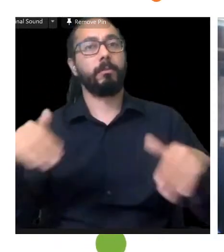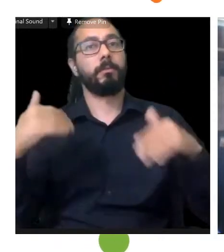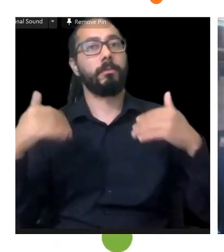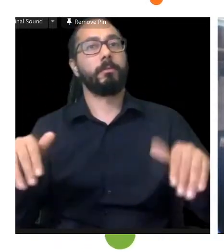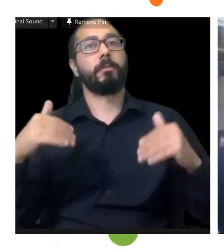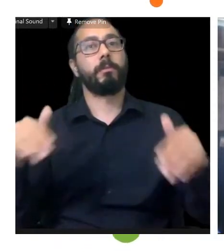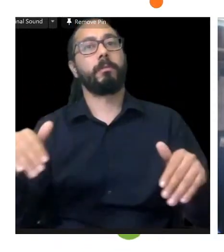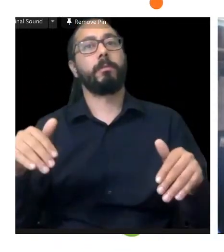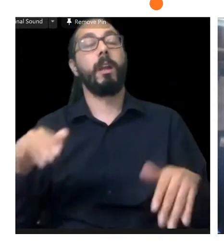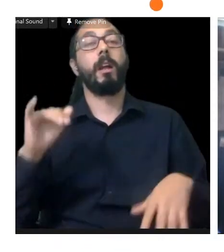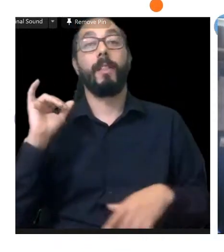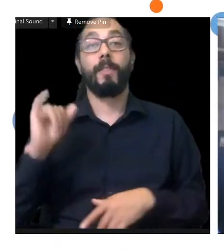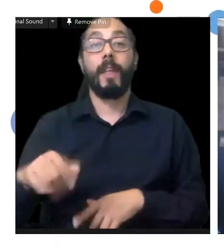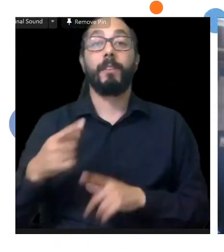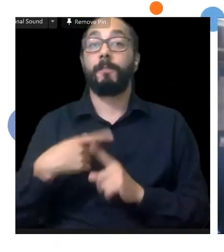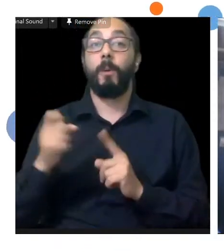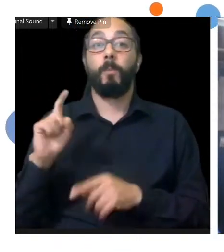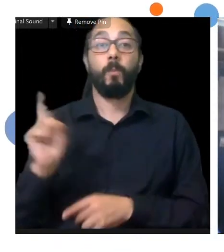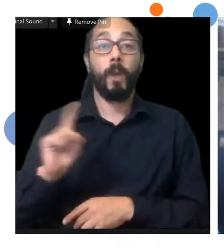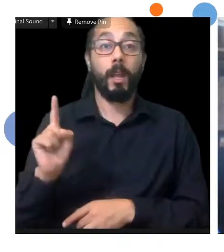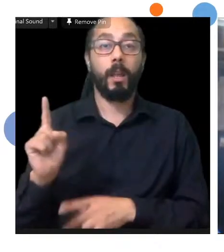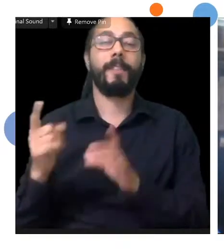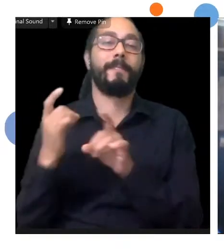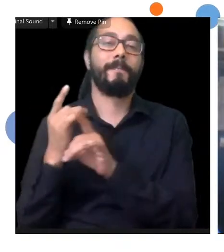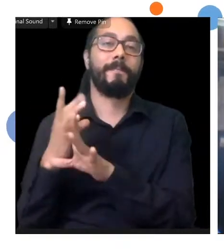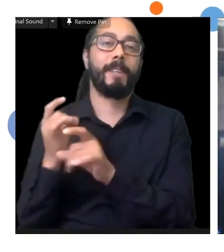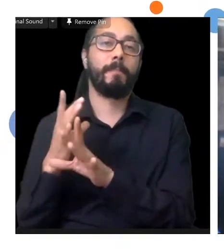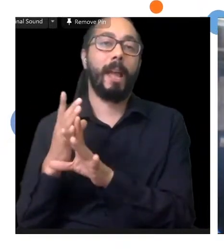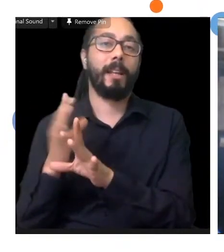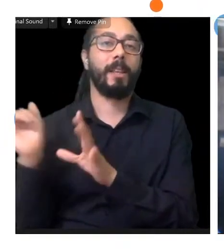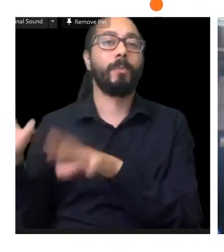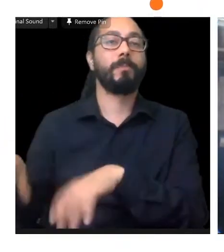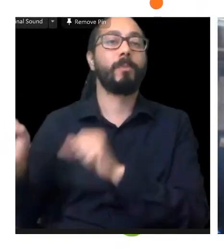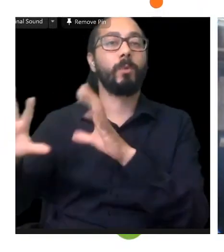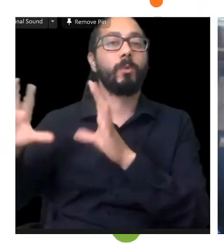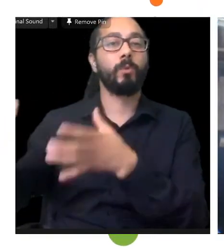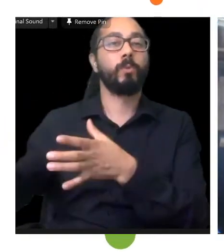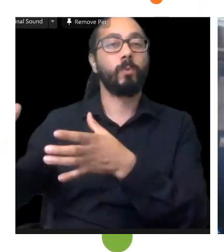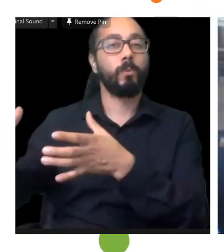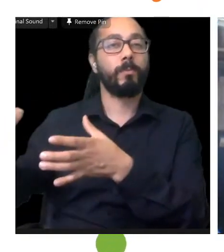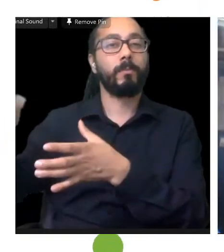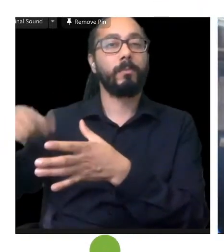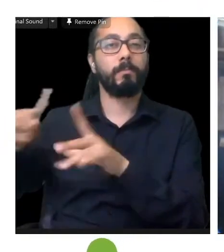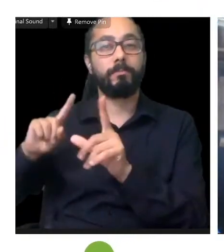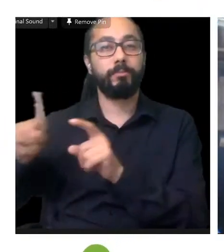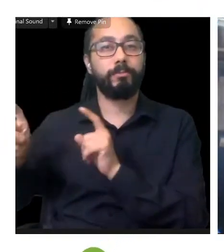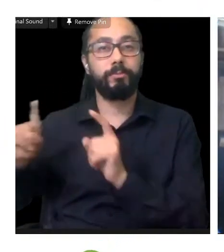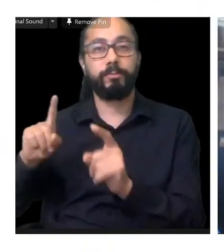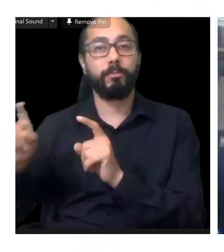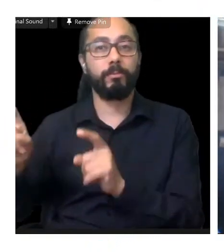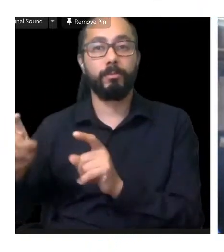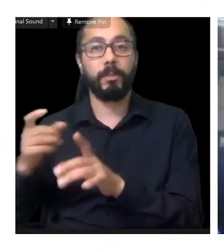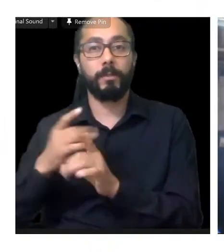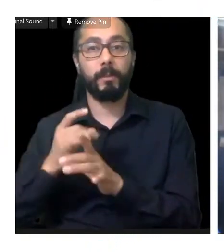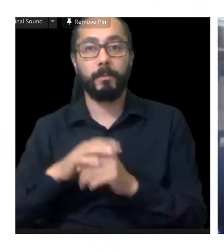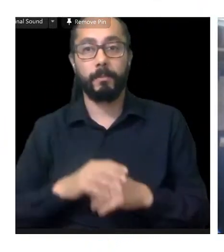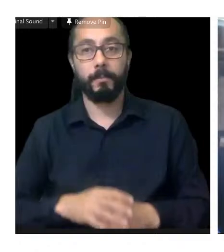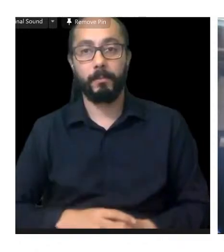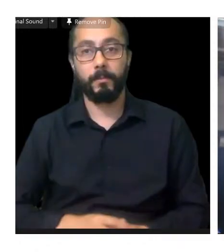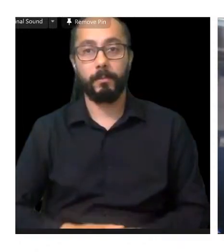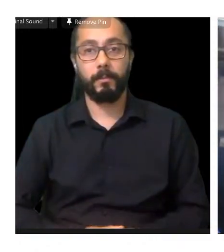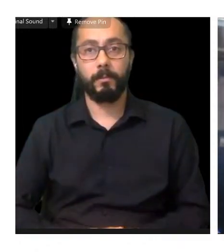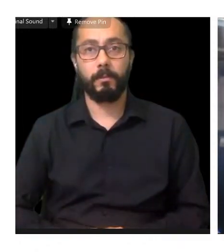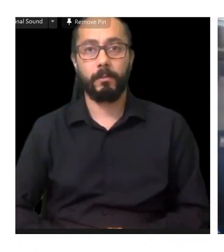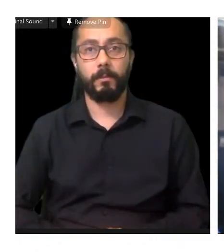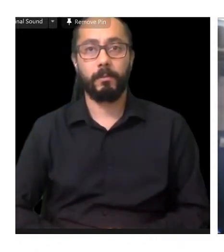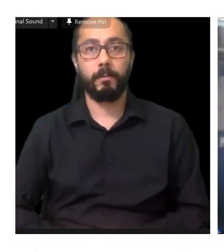the feedback that we solicited from our audiences. The other way in which various data points